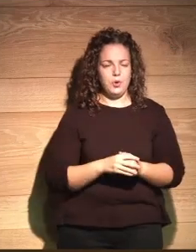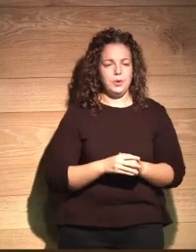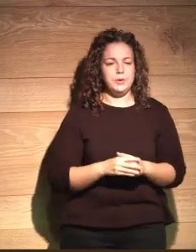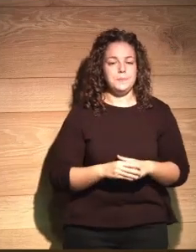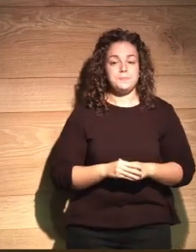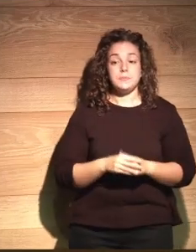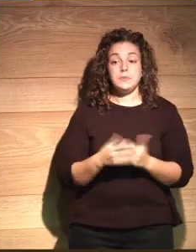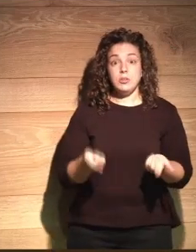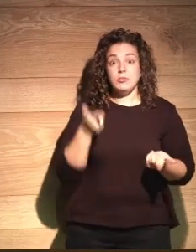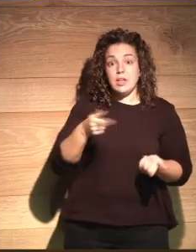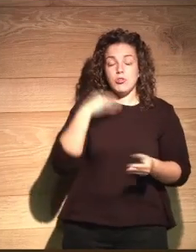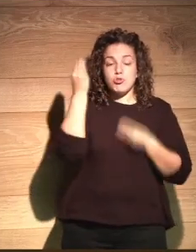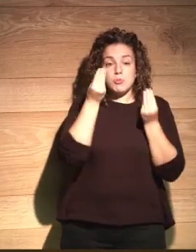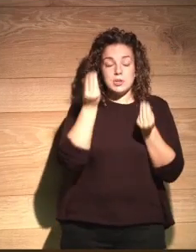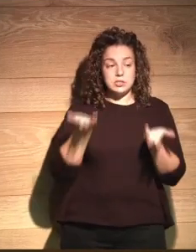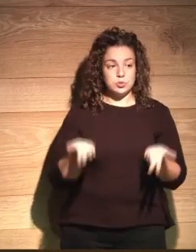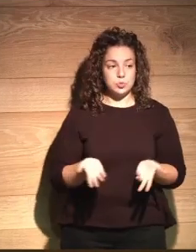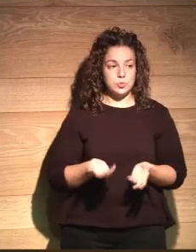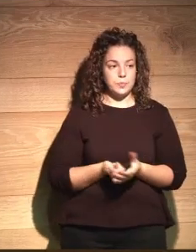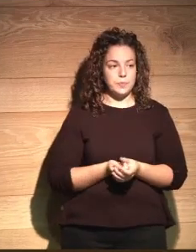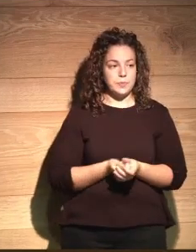assets.